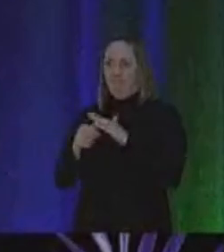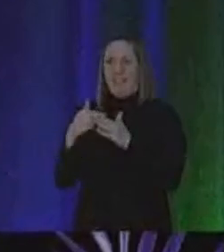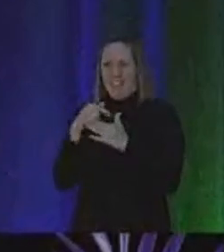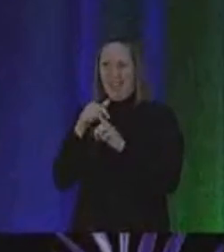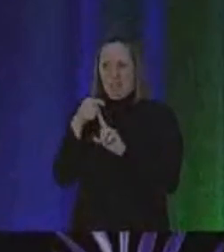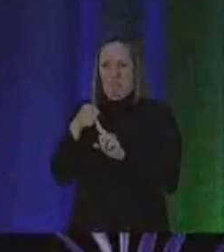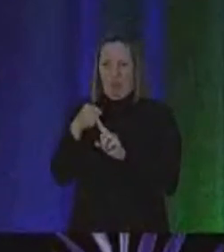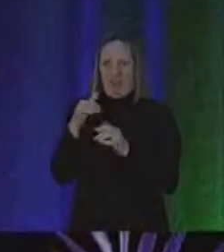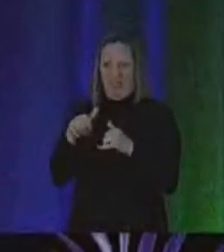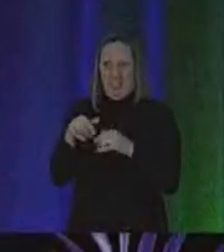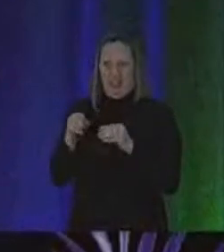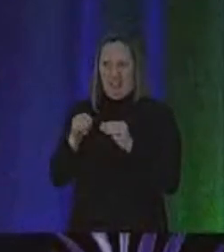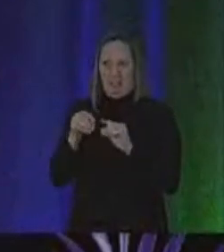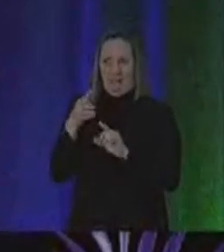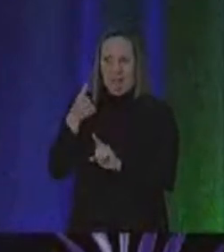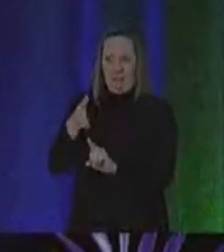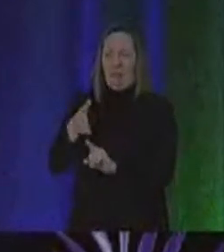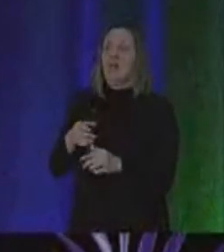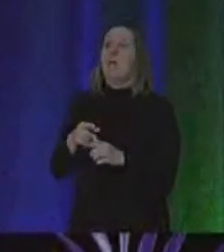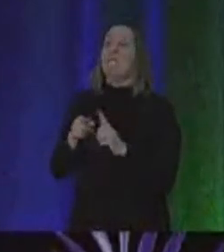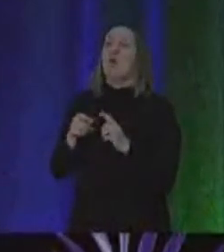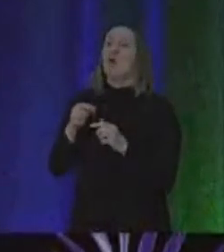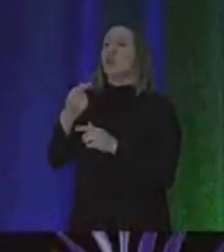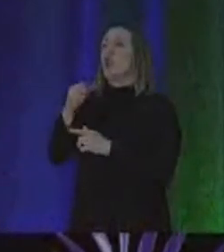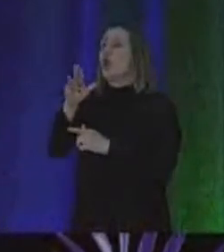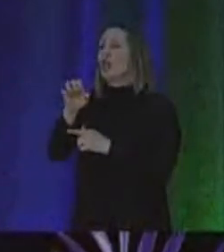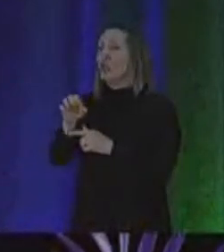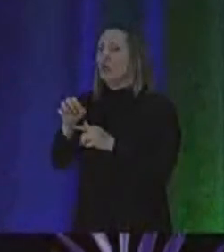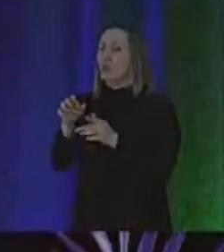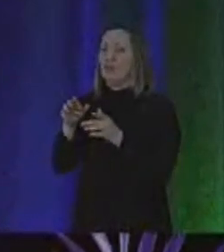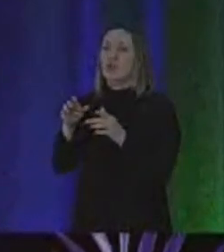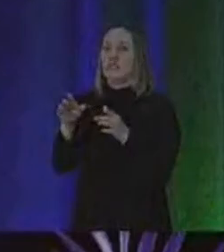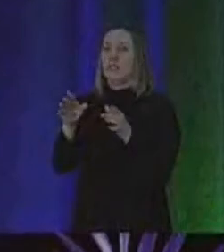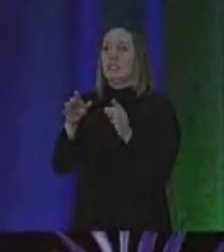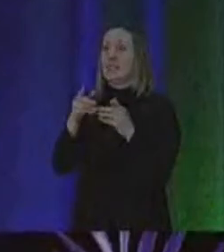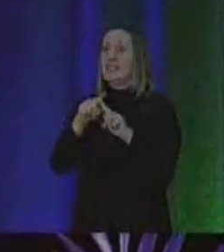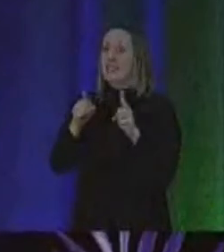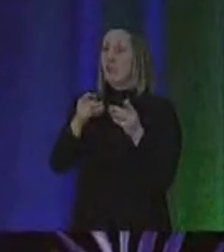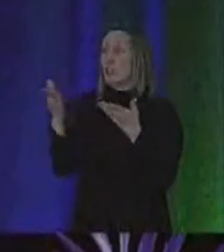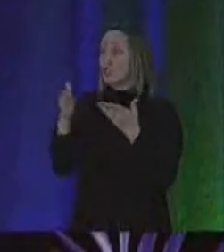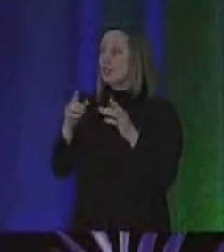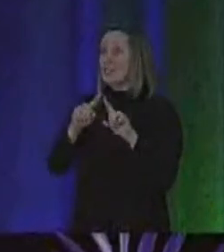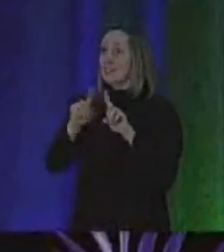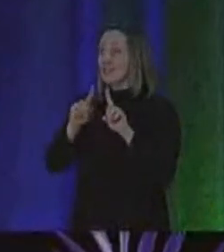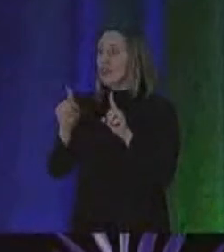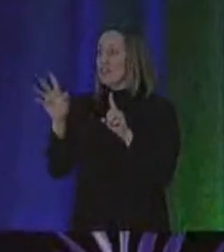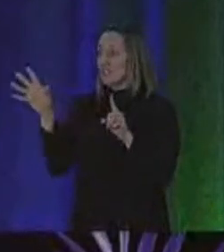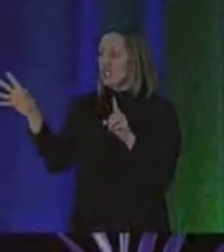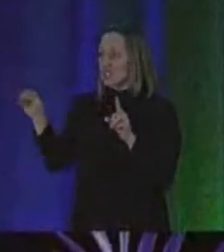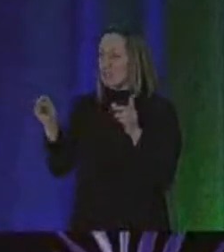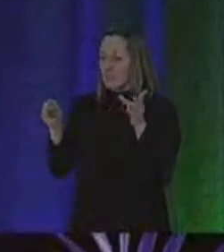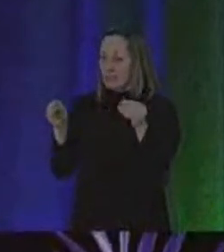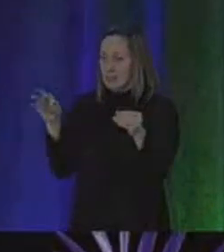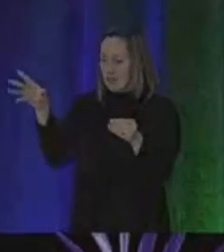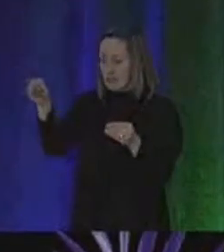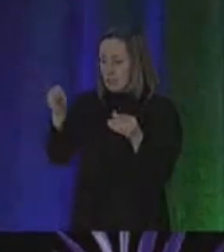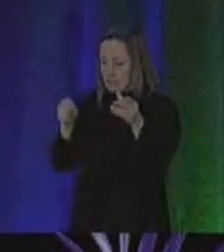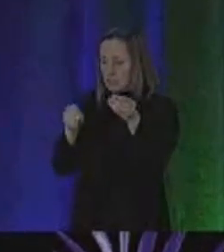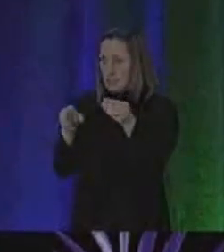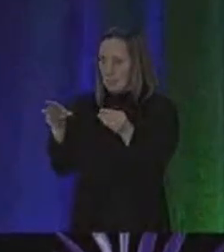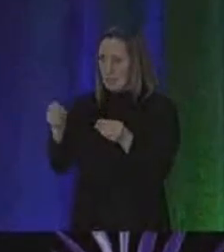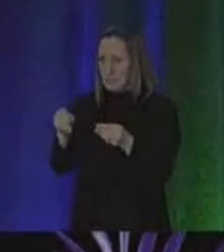But when you start to glue together a bunch of different services, you can get this sort of Frankenstack where you're piecing